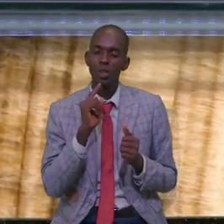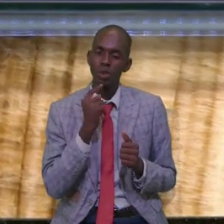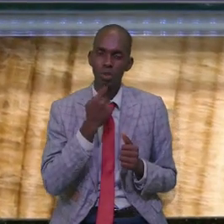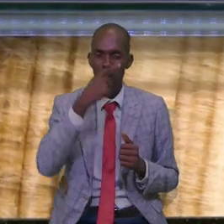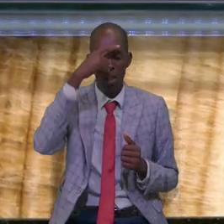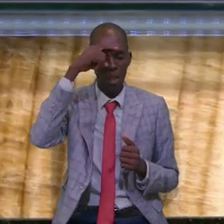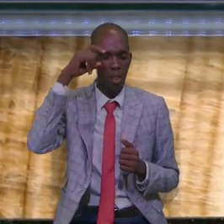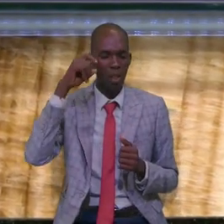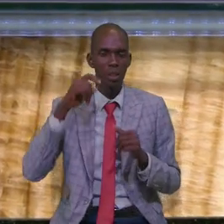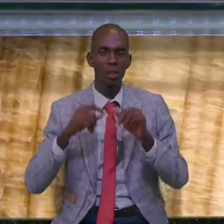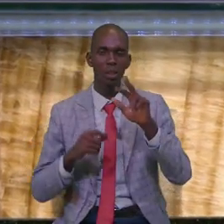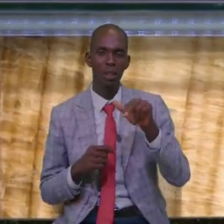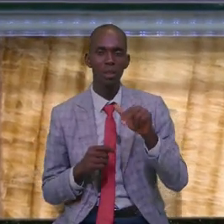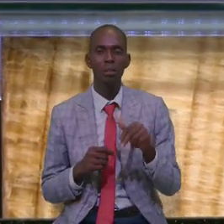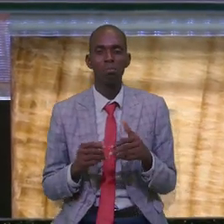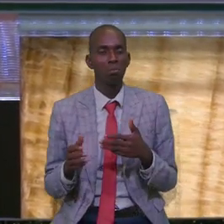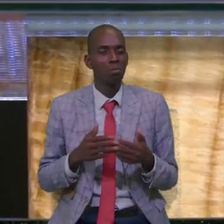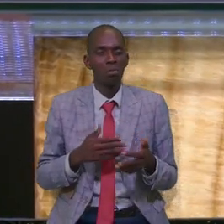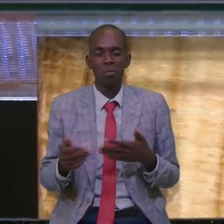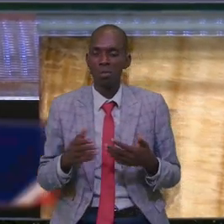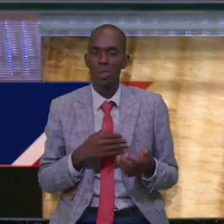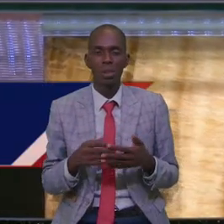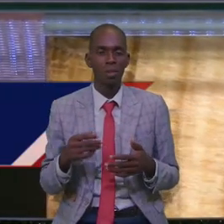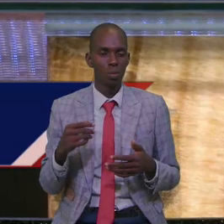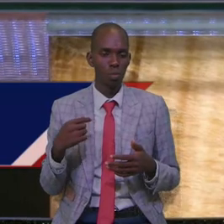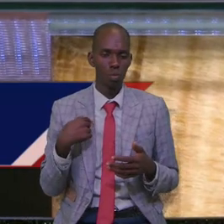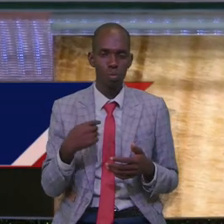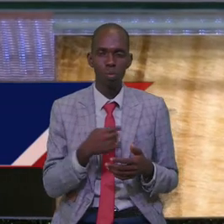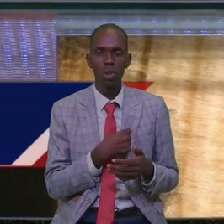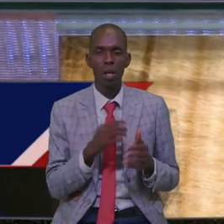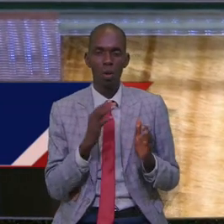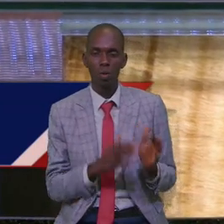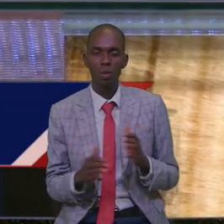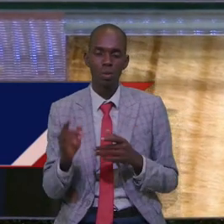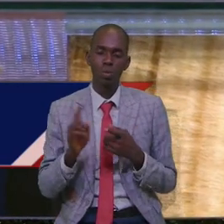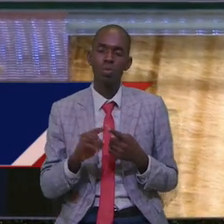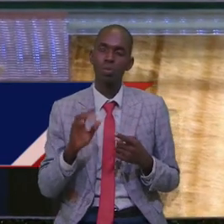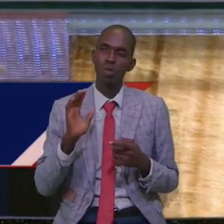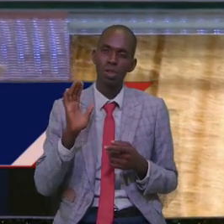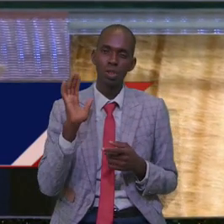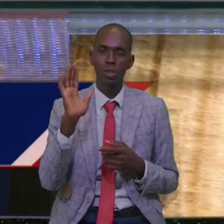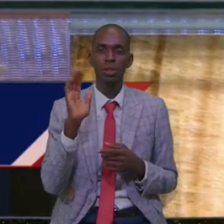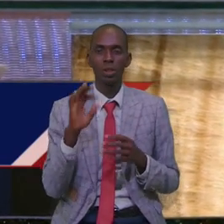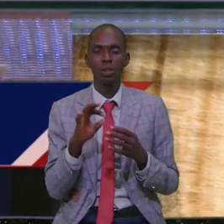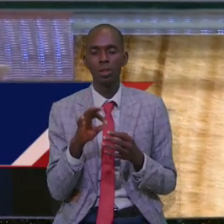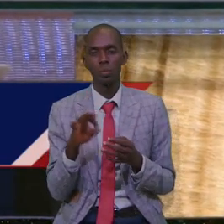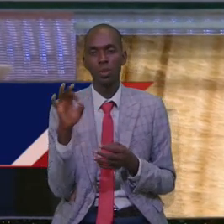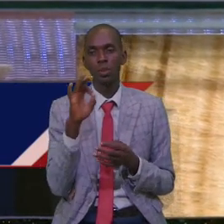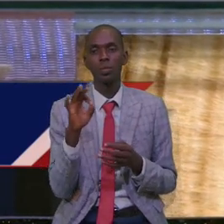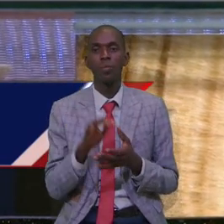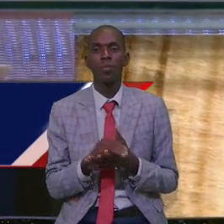Verse 13, nevertheless, we, according to his promise, look for new heavens and a new earth,